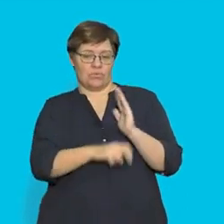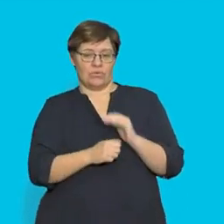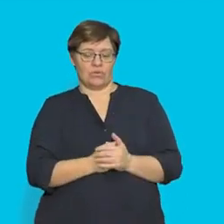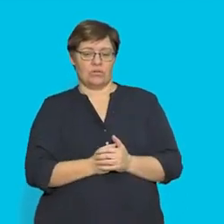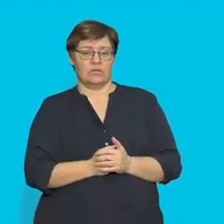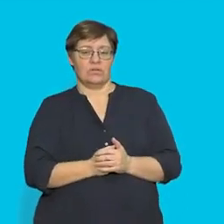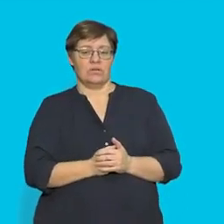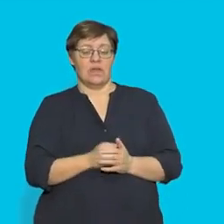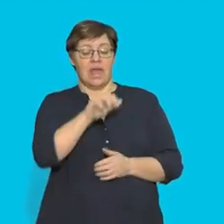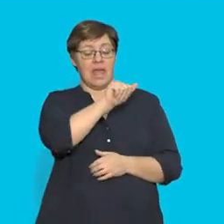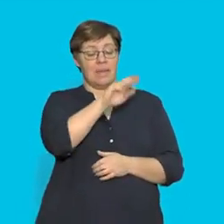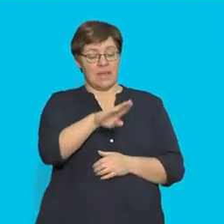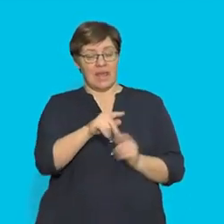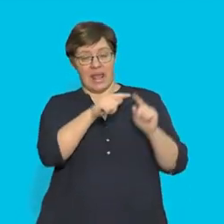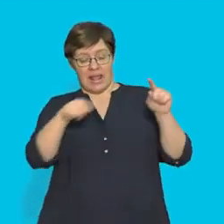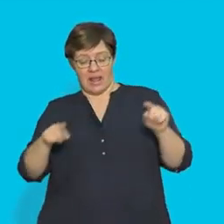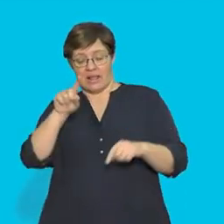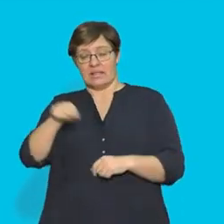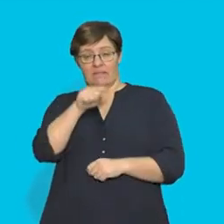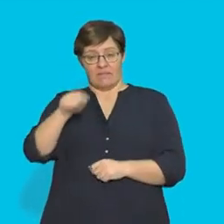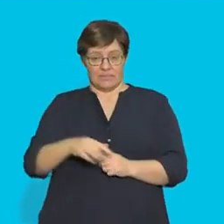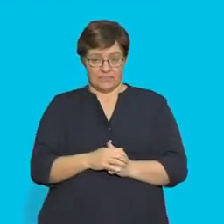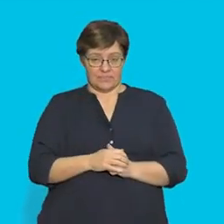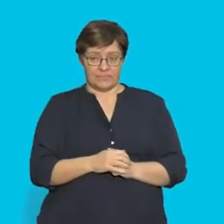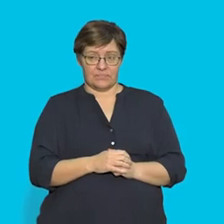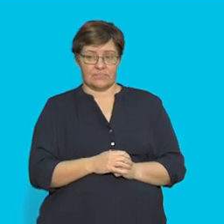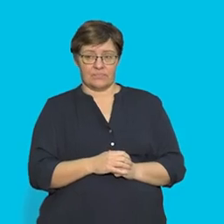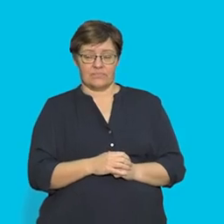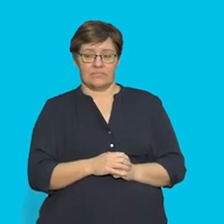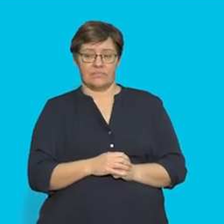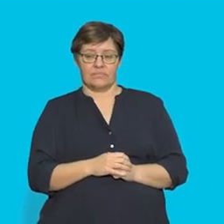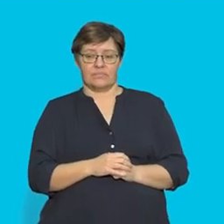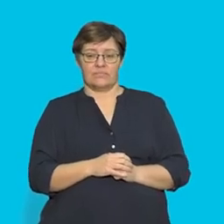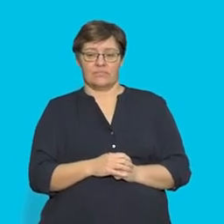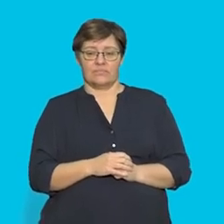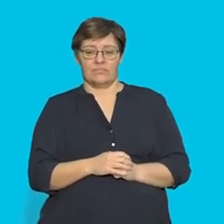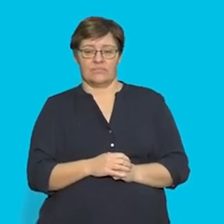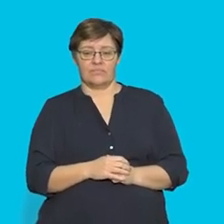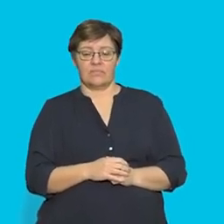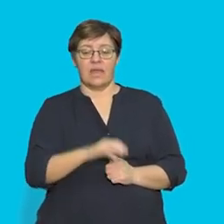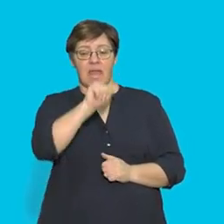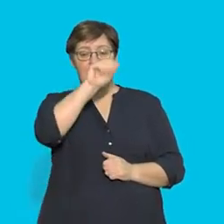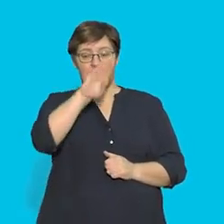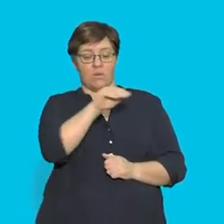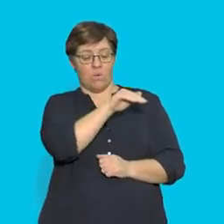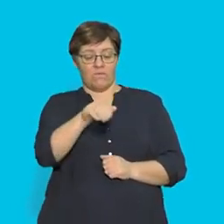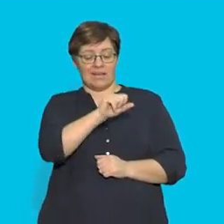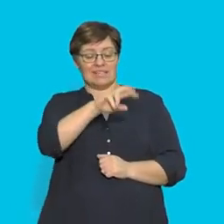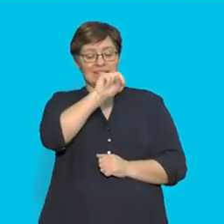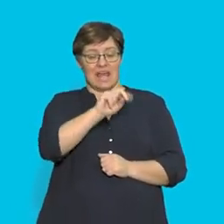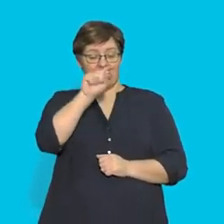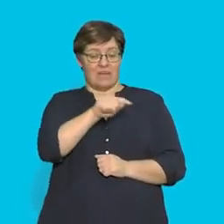So AB and the angle across it is alpha. So AB over sine of